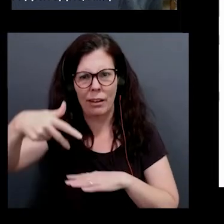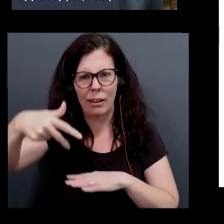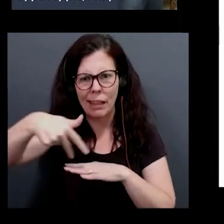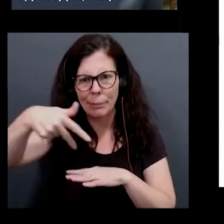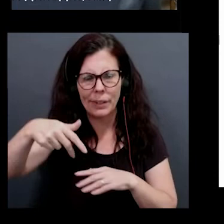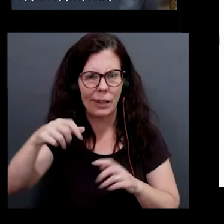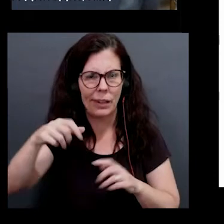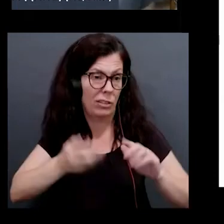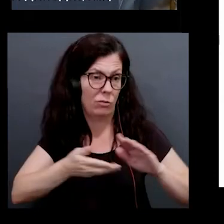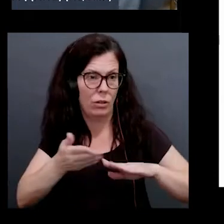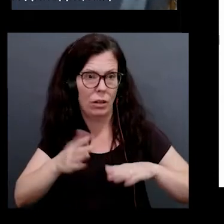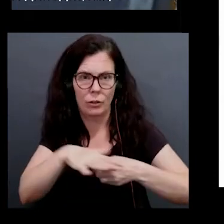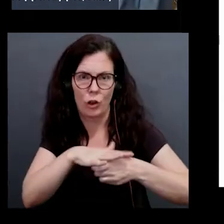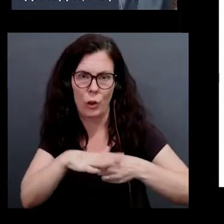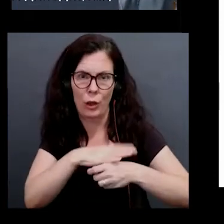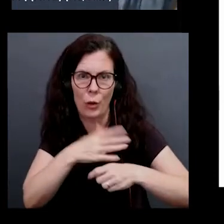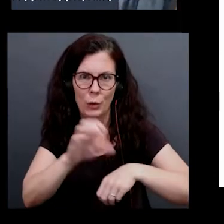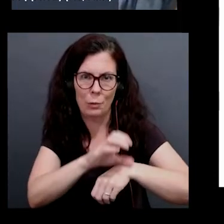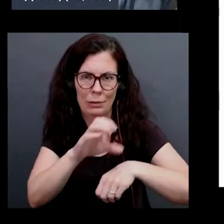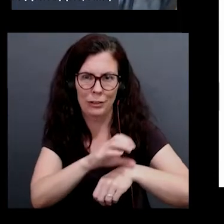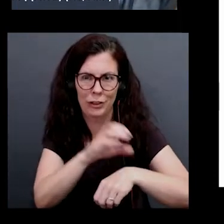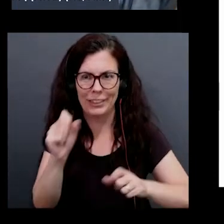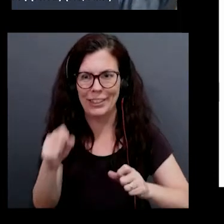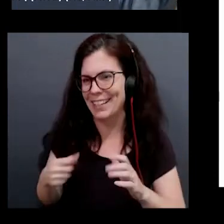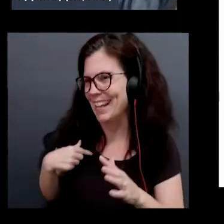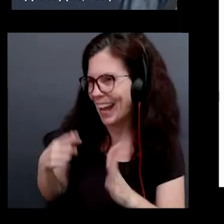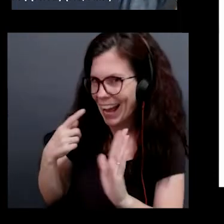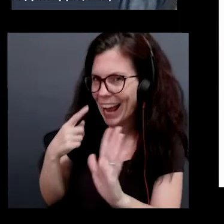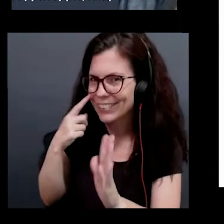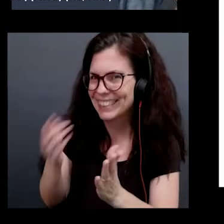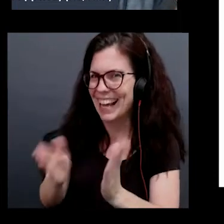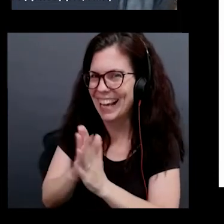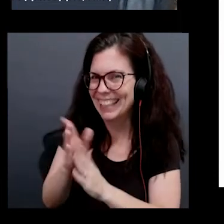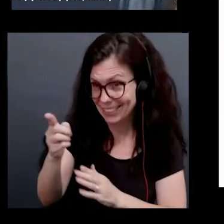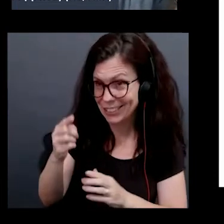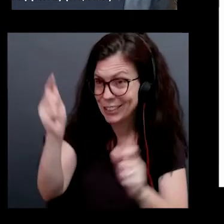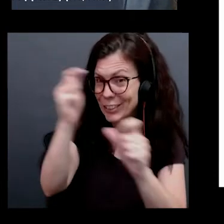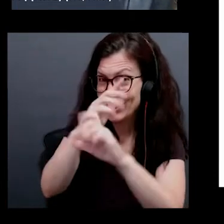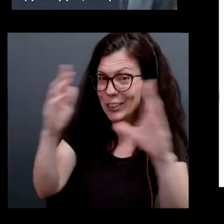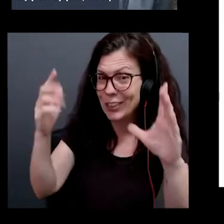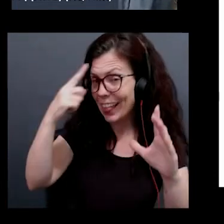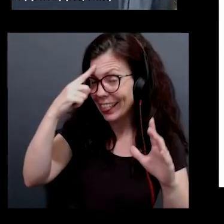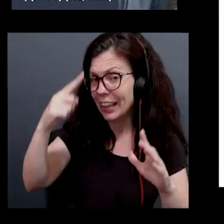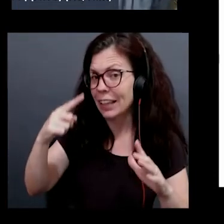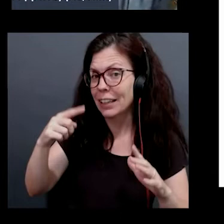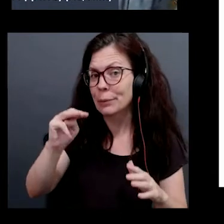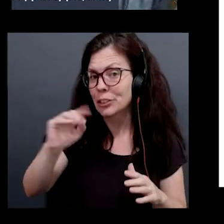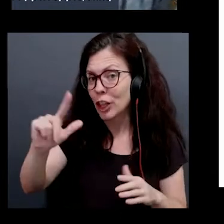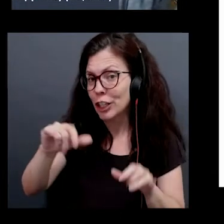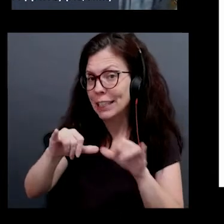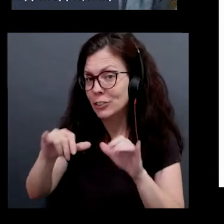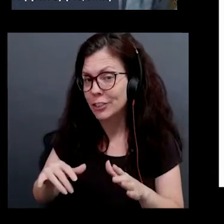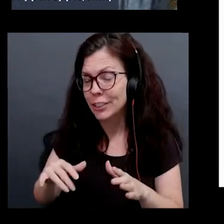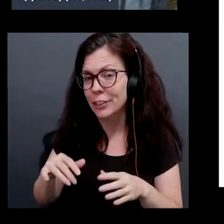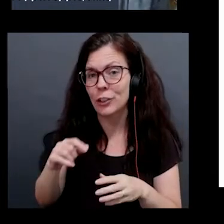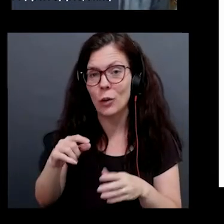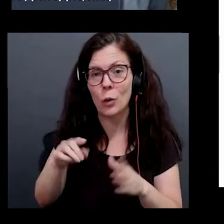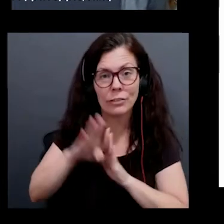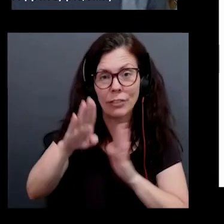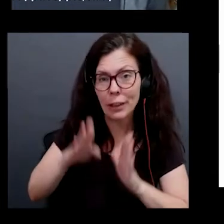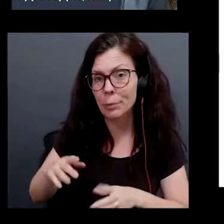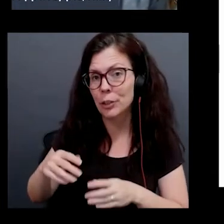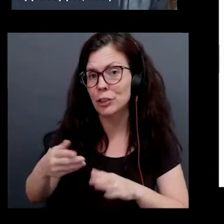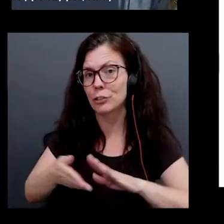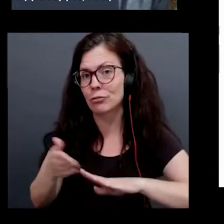machine. Yeah, I was going to ask, do you see developers and machine learning engineers just running it locally and before they